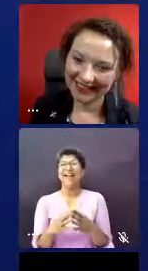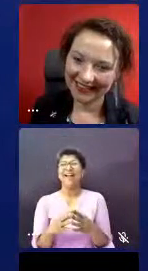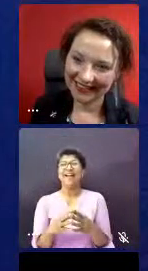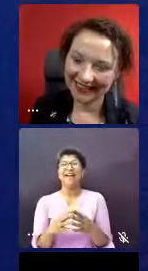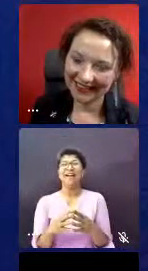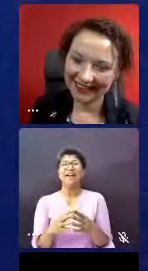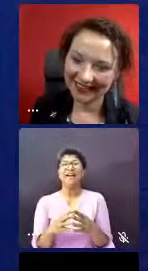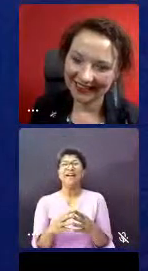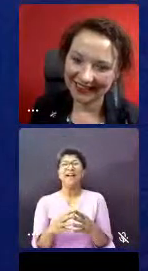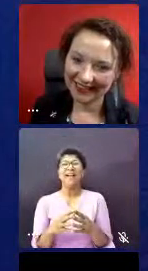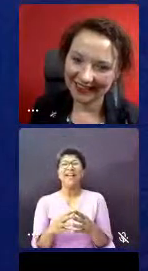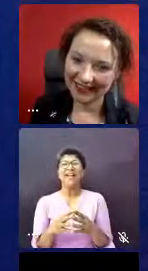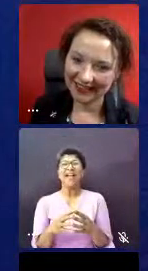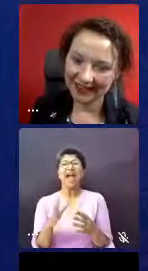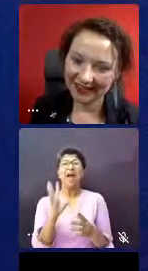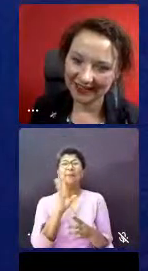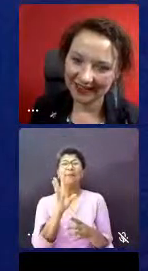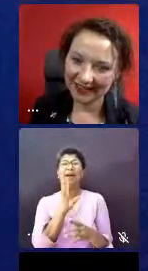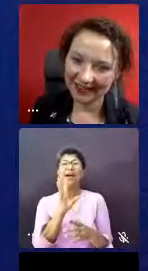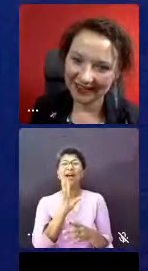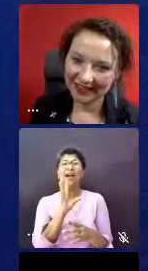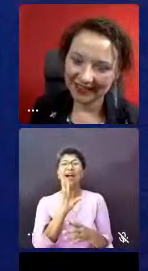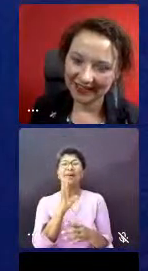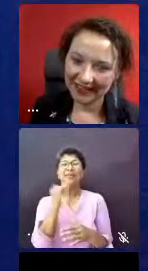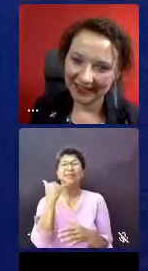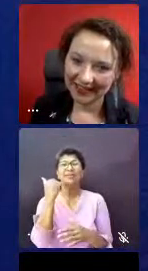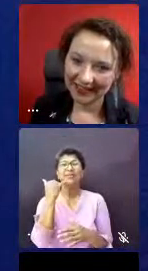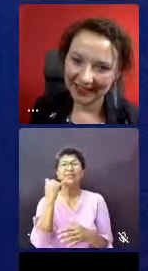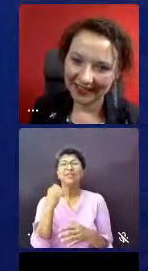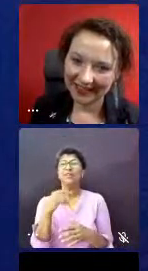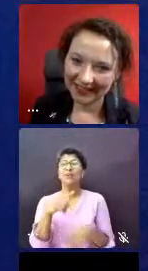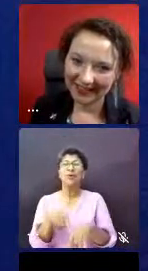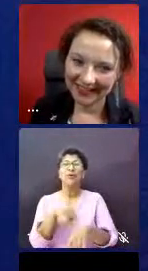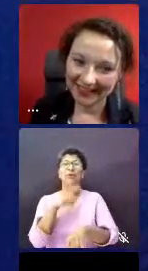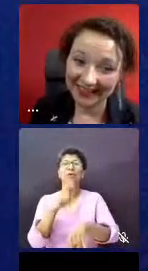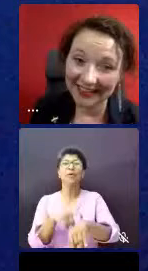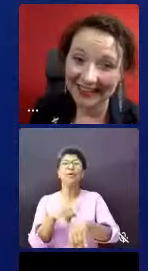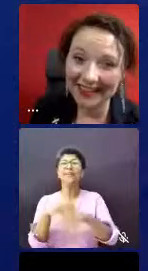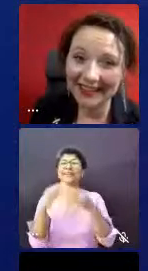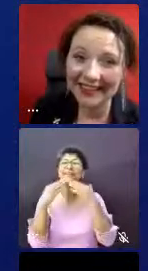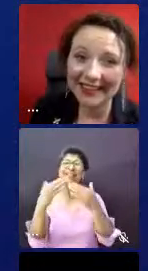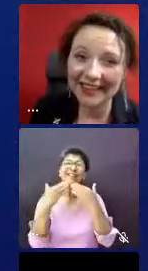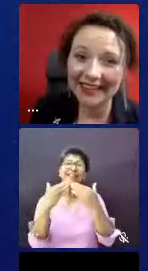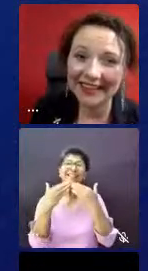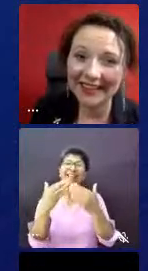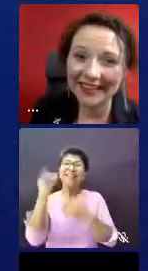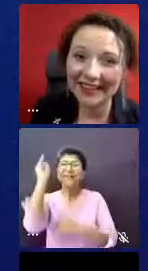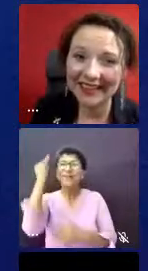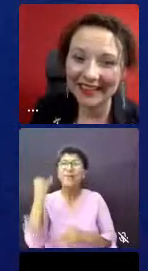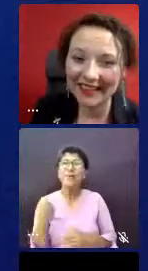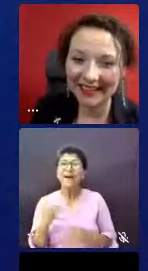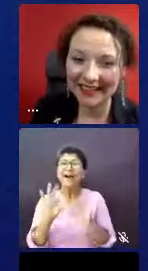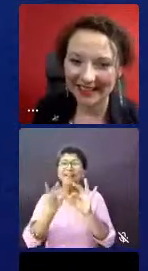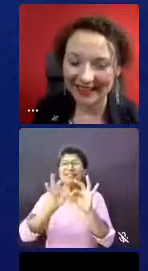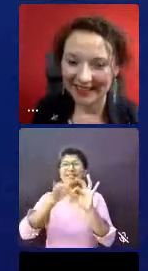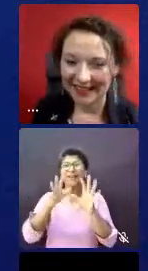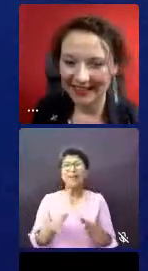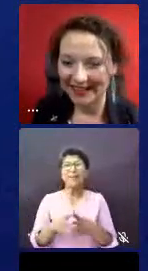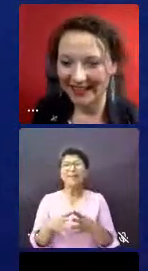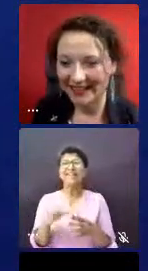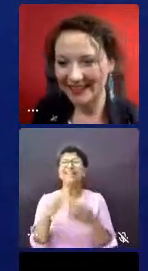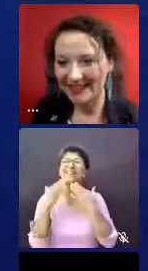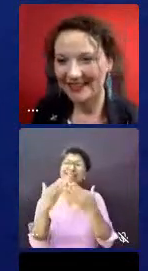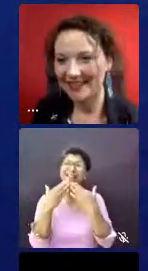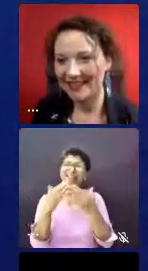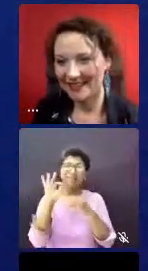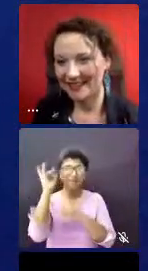I have been talking the whole time saying thank you to Juana, who has been interpreting for us. Thank you so much,